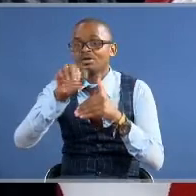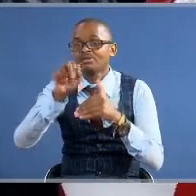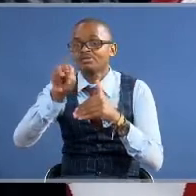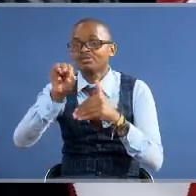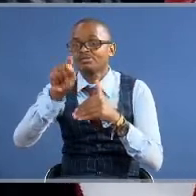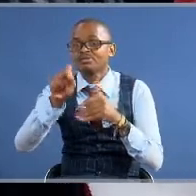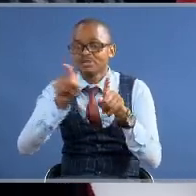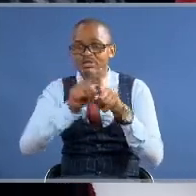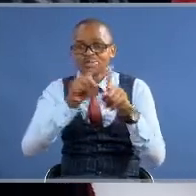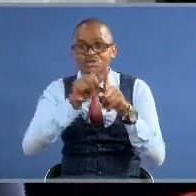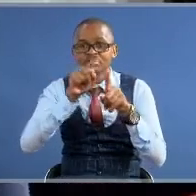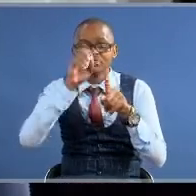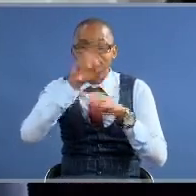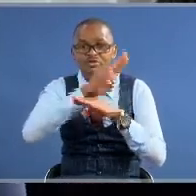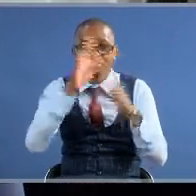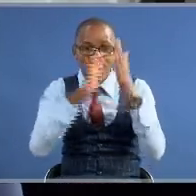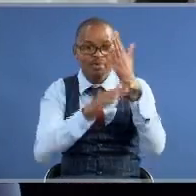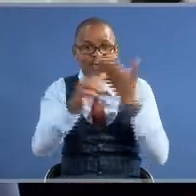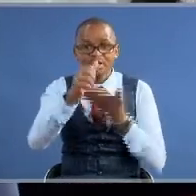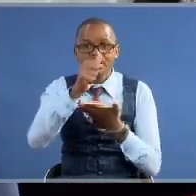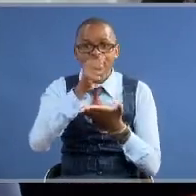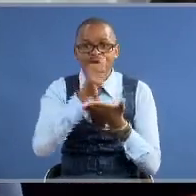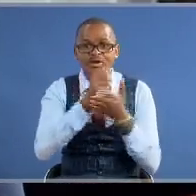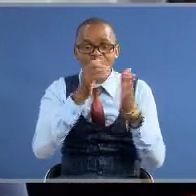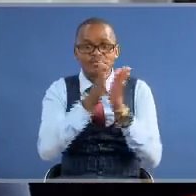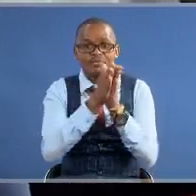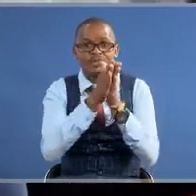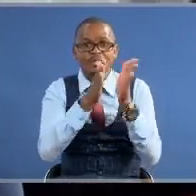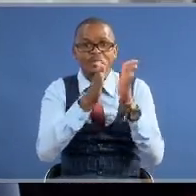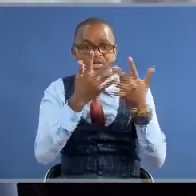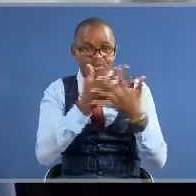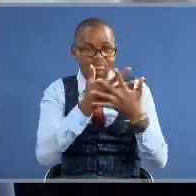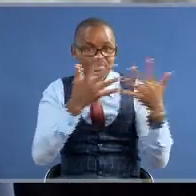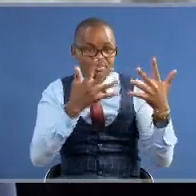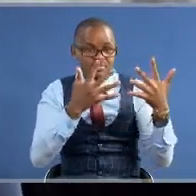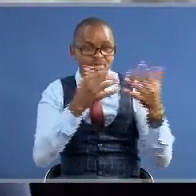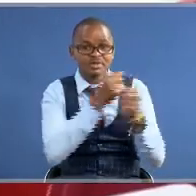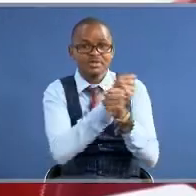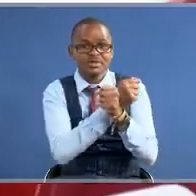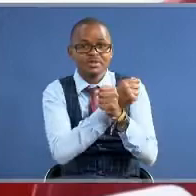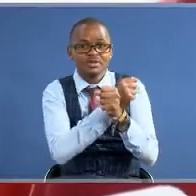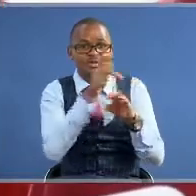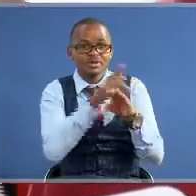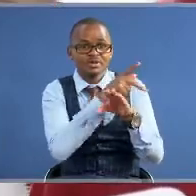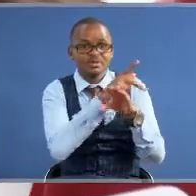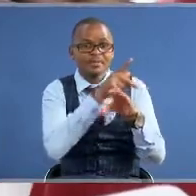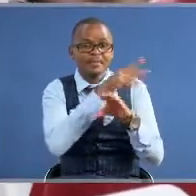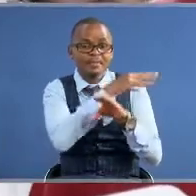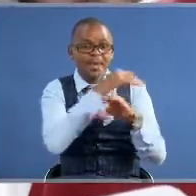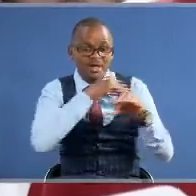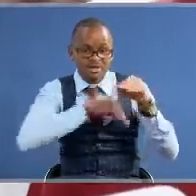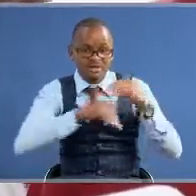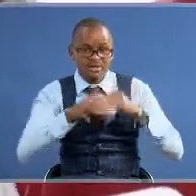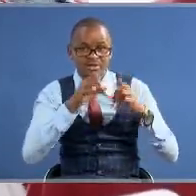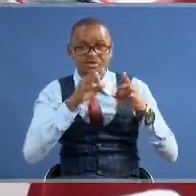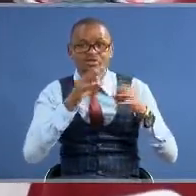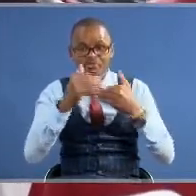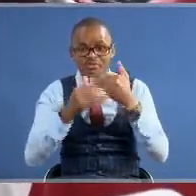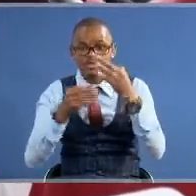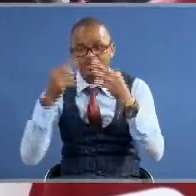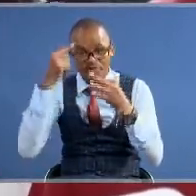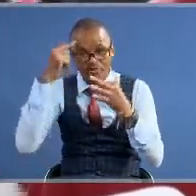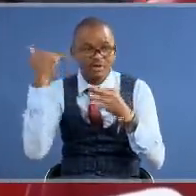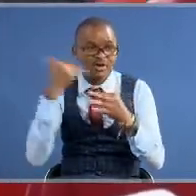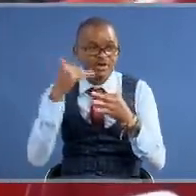interest, abuse of office, unlawful acquisition of public property, deceiving principal, money laundering, and acquisitions of proceeds of